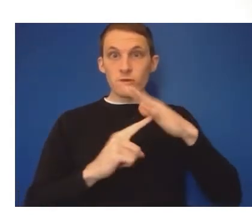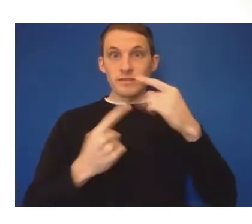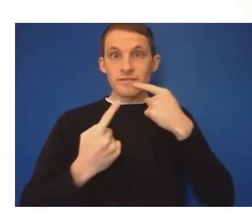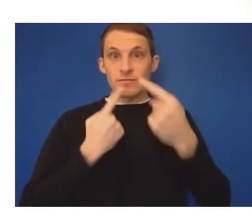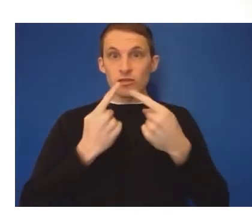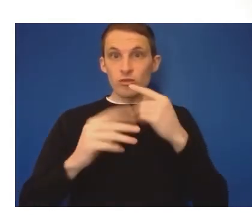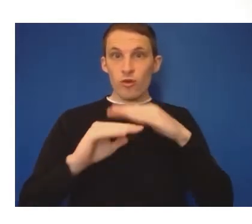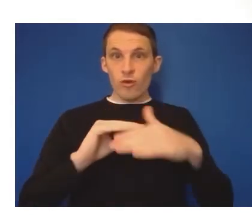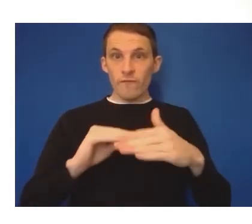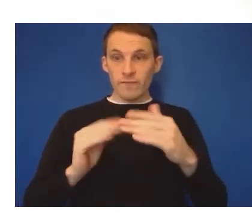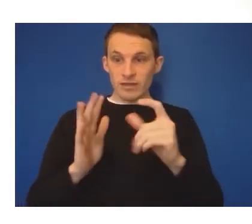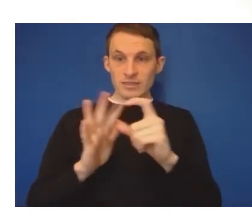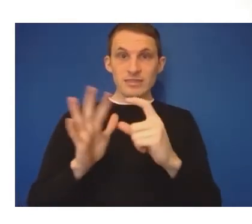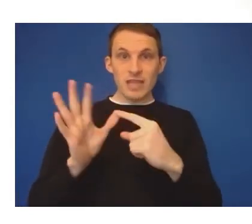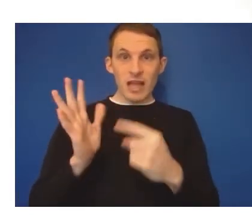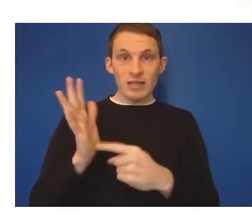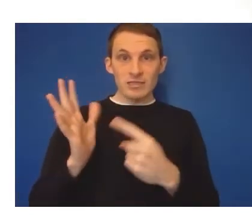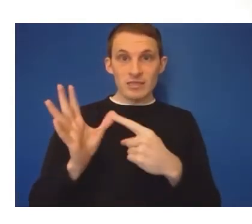of the month.